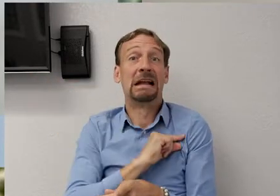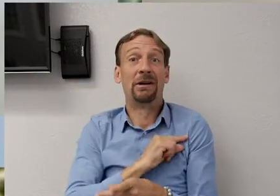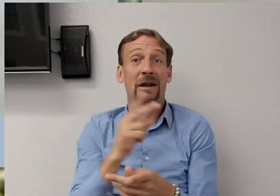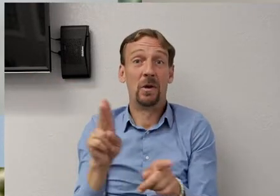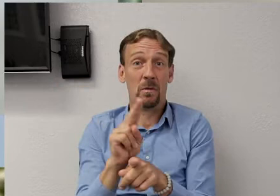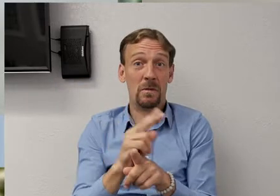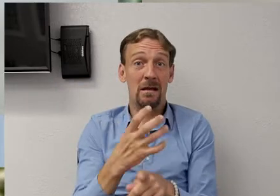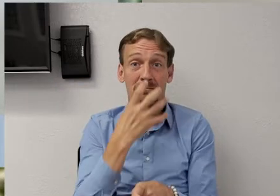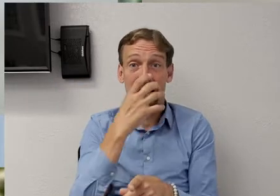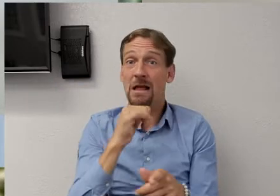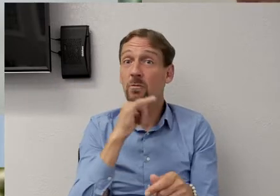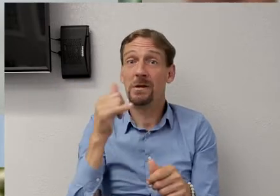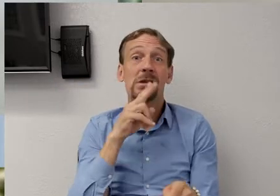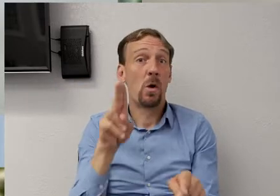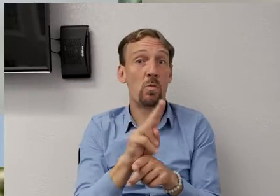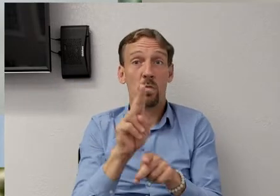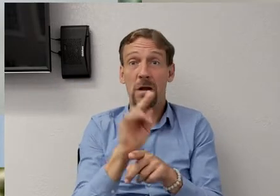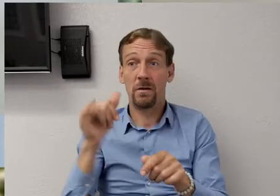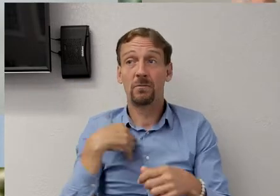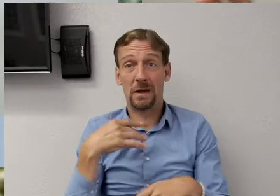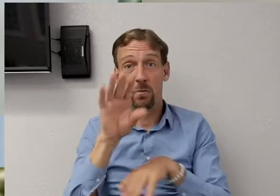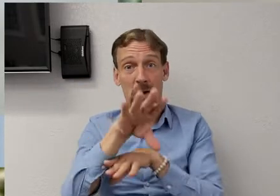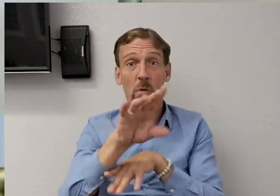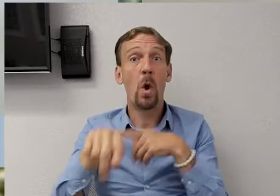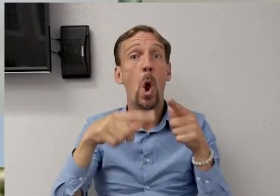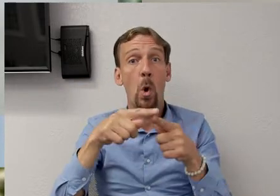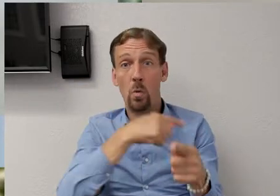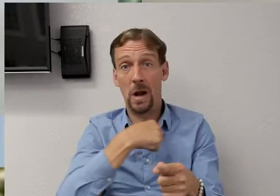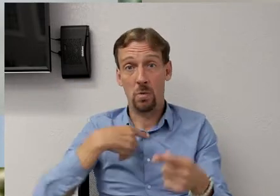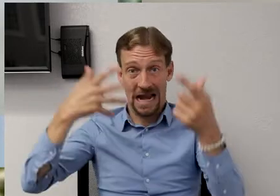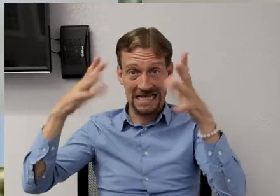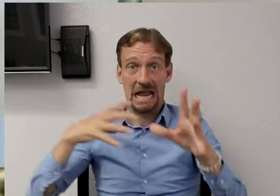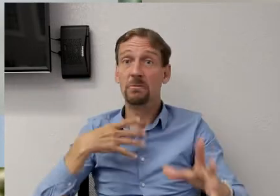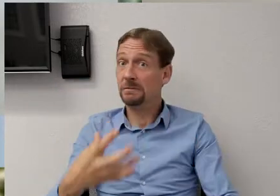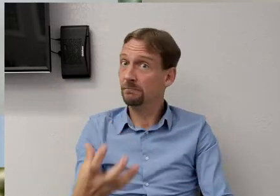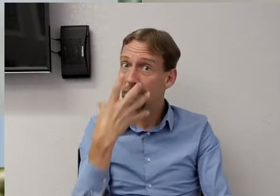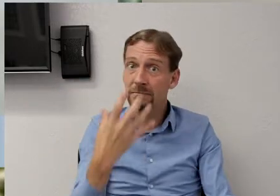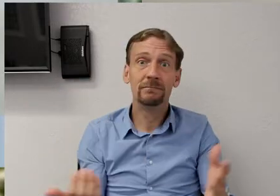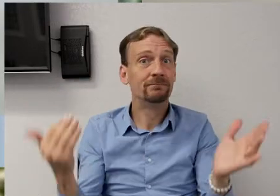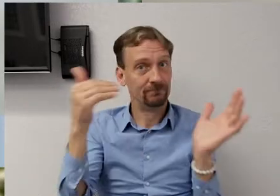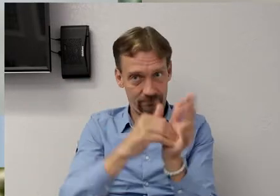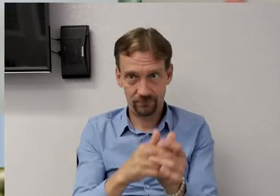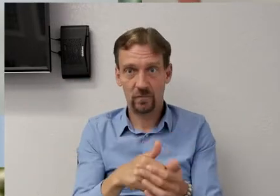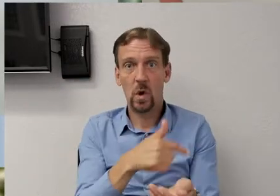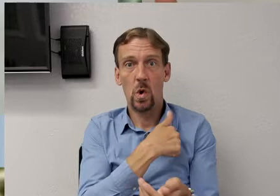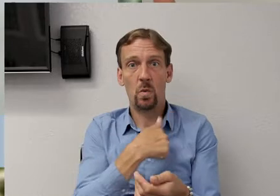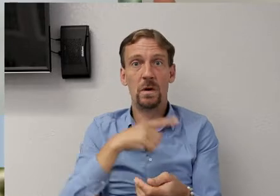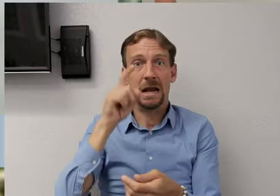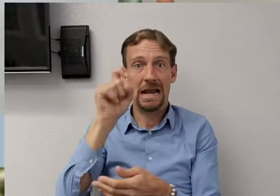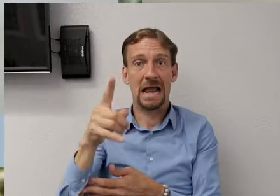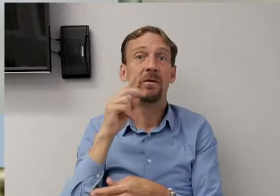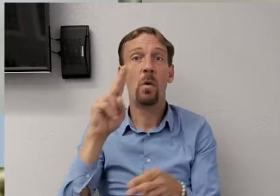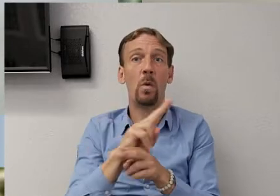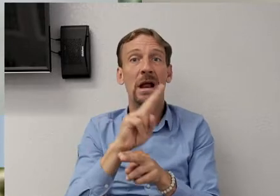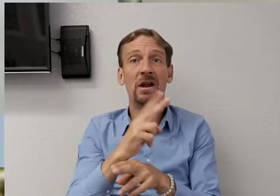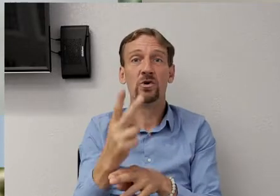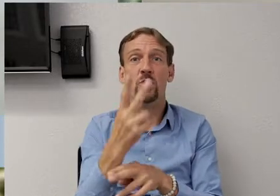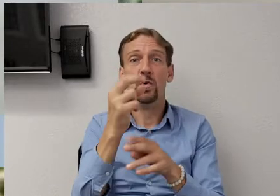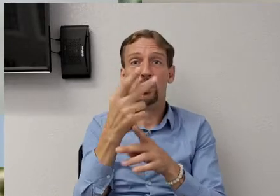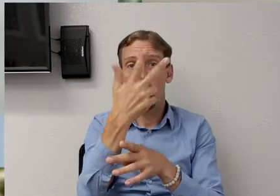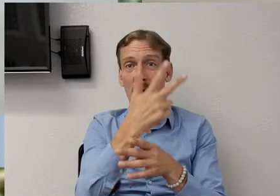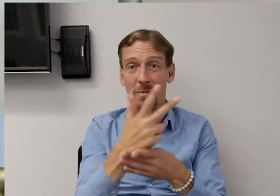recording here. And we'll put them back on, and we were being asked to wear them 2 to 3 weeks.